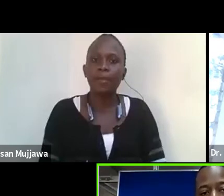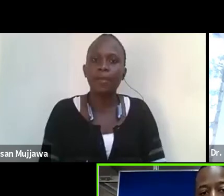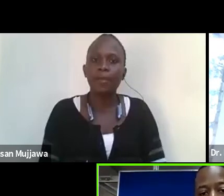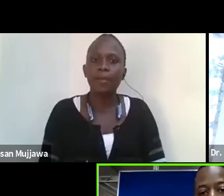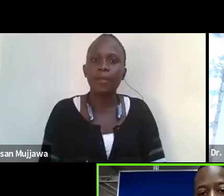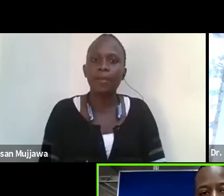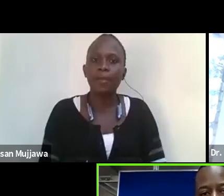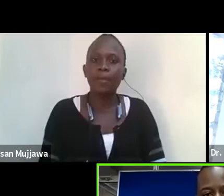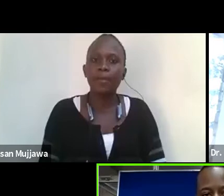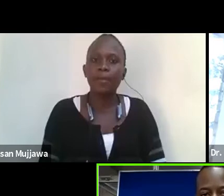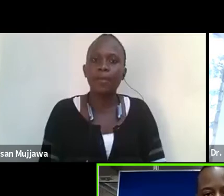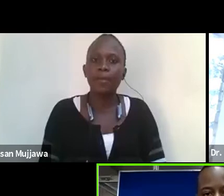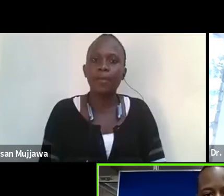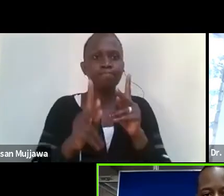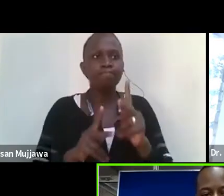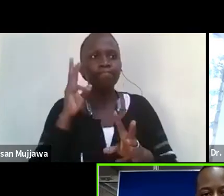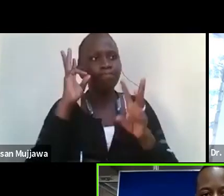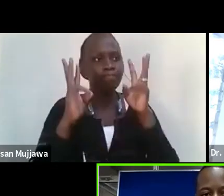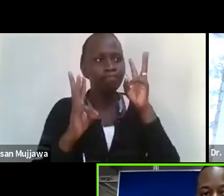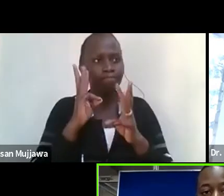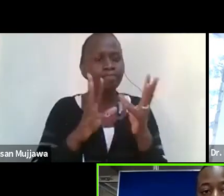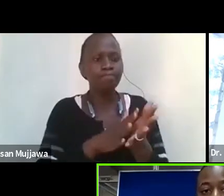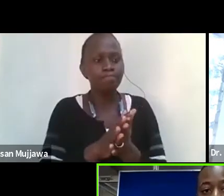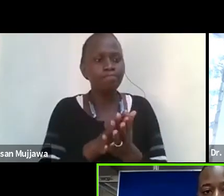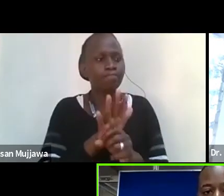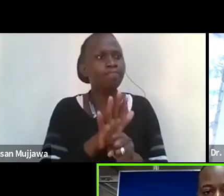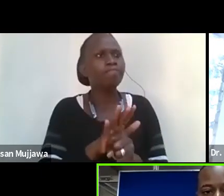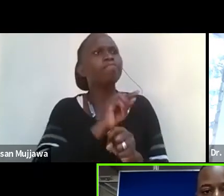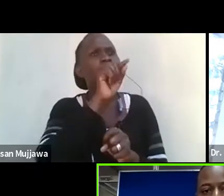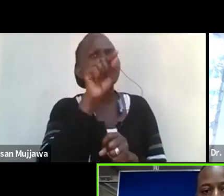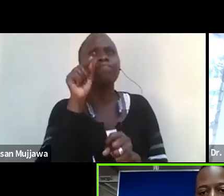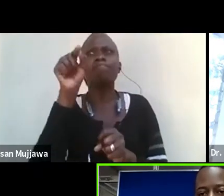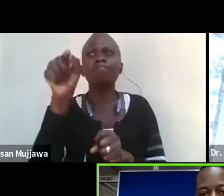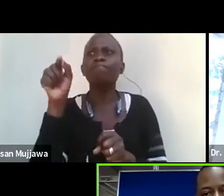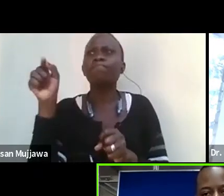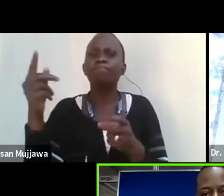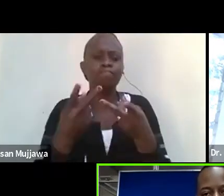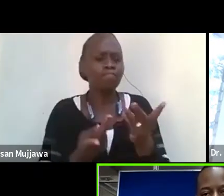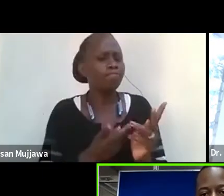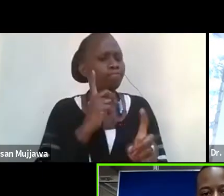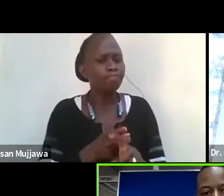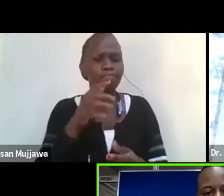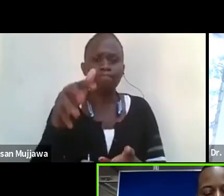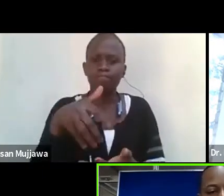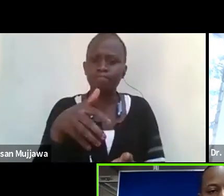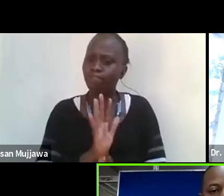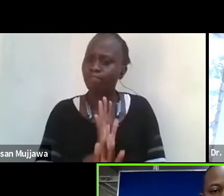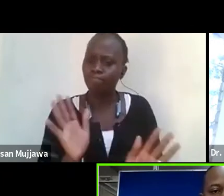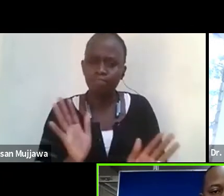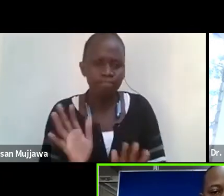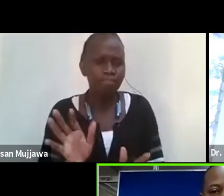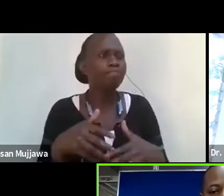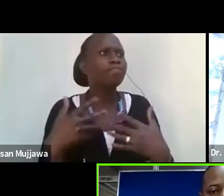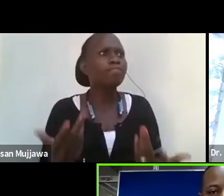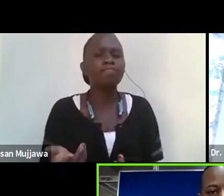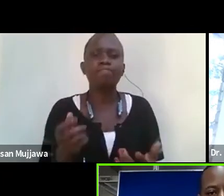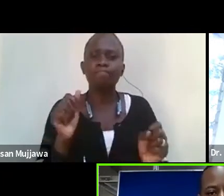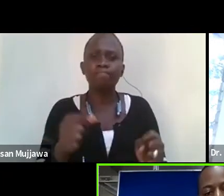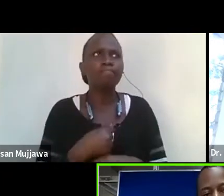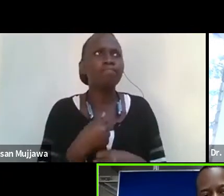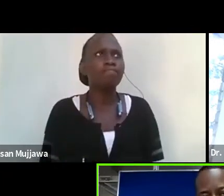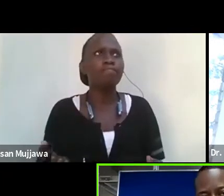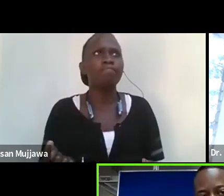less time in the outlets. They spend way limited time even in the supermarkets. So they cannot be able to spend as much.